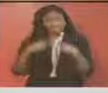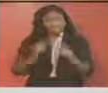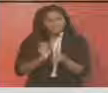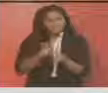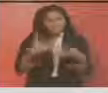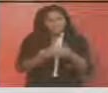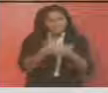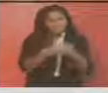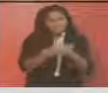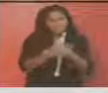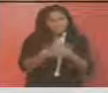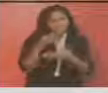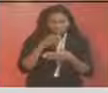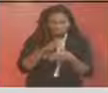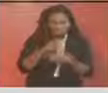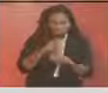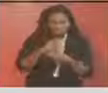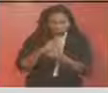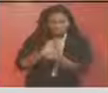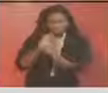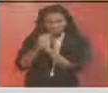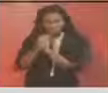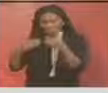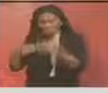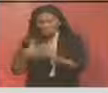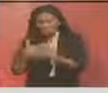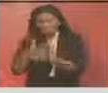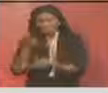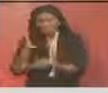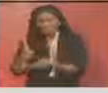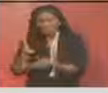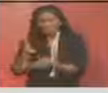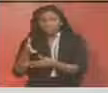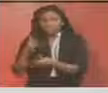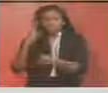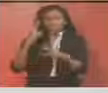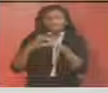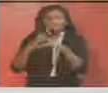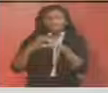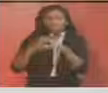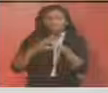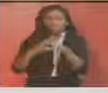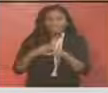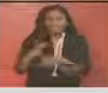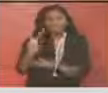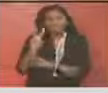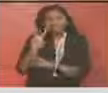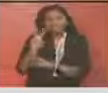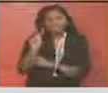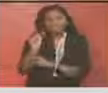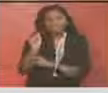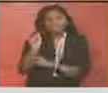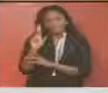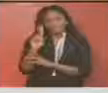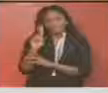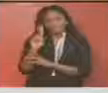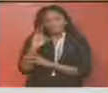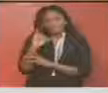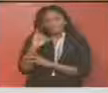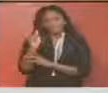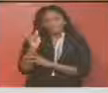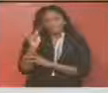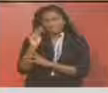to as a variant of the original virus. So that's where we get the term variants. Now, it's important to note that the vast majority